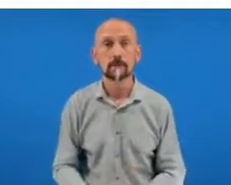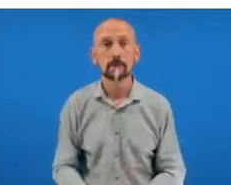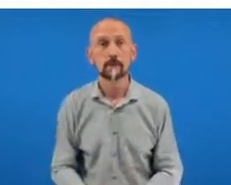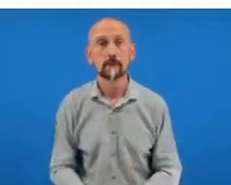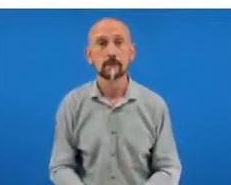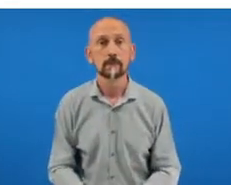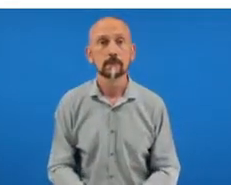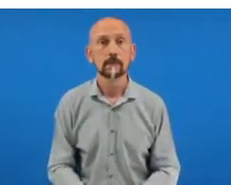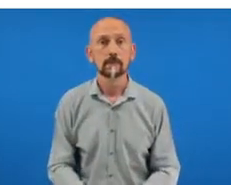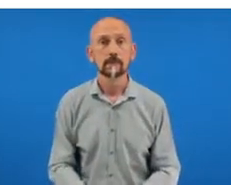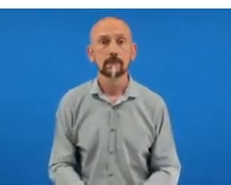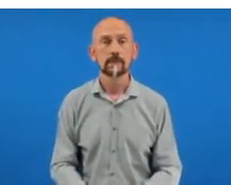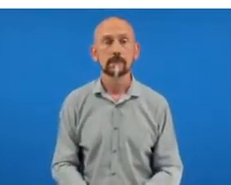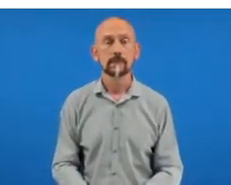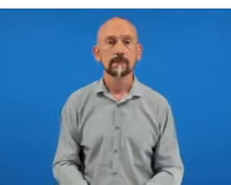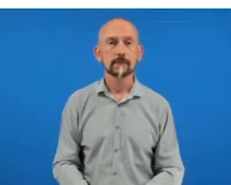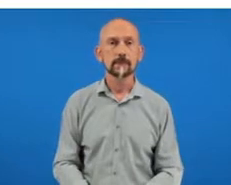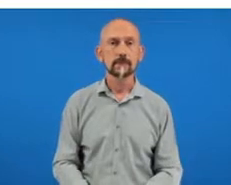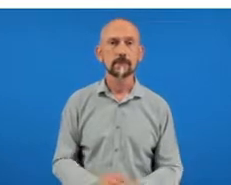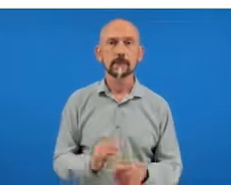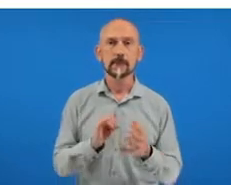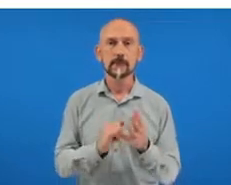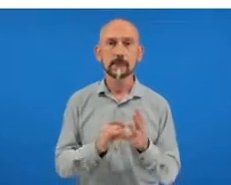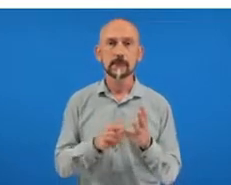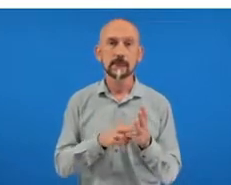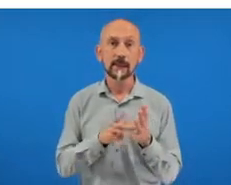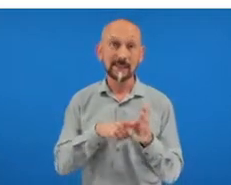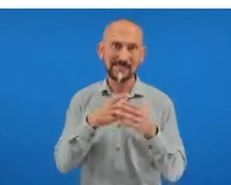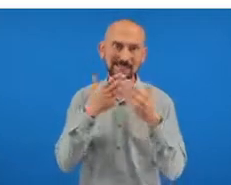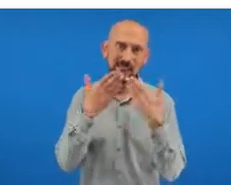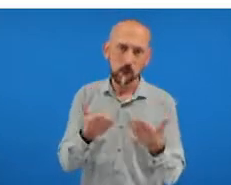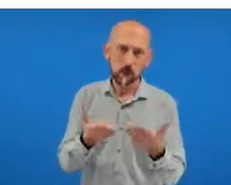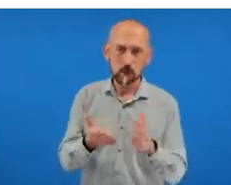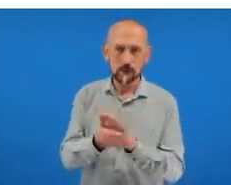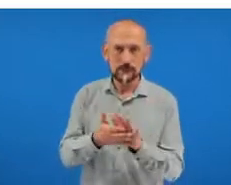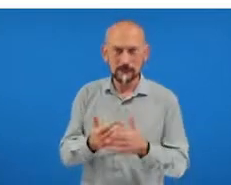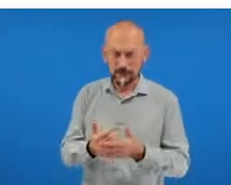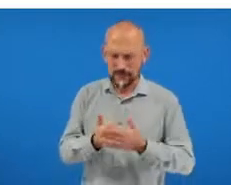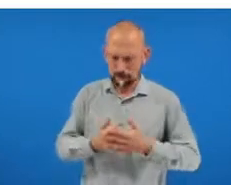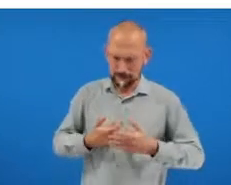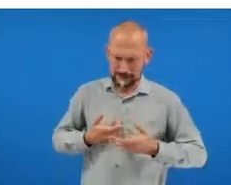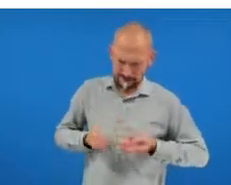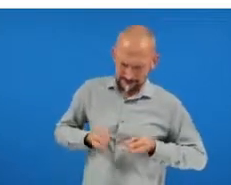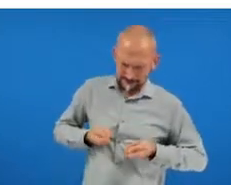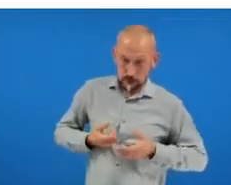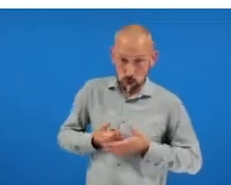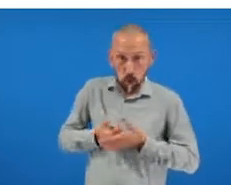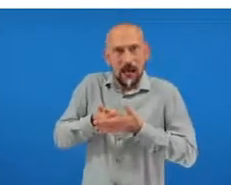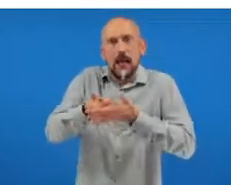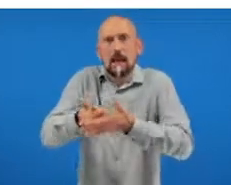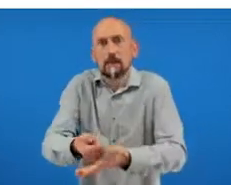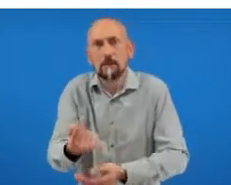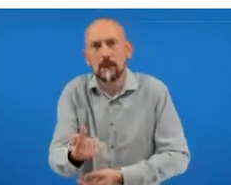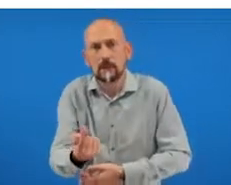Thank you. So galvanizing ourselves to help others can often take us out of that zone.